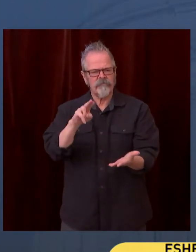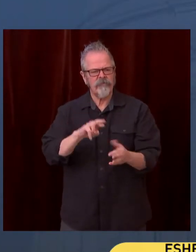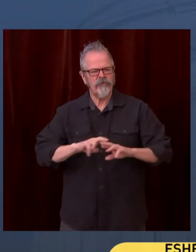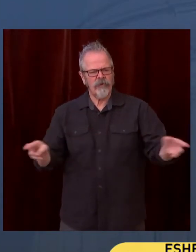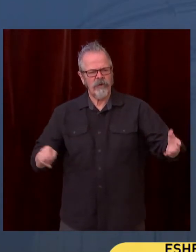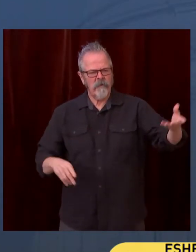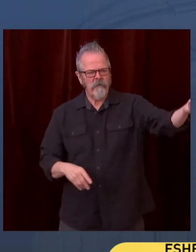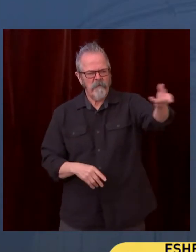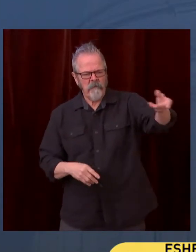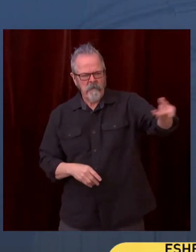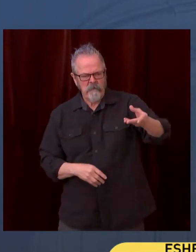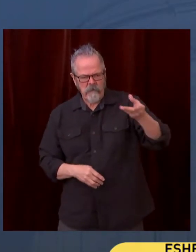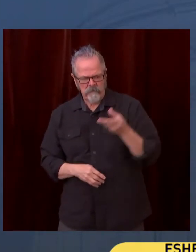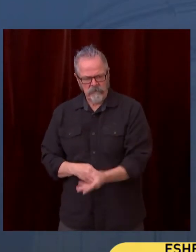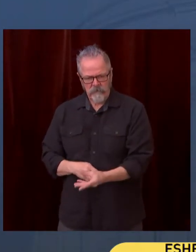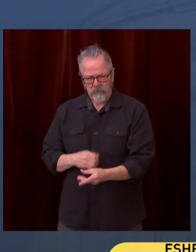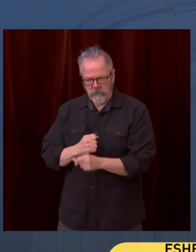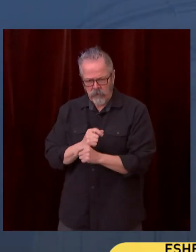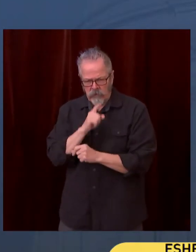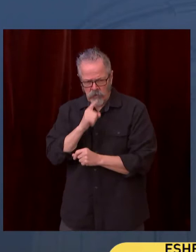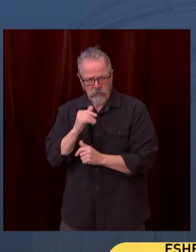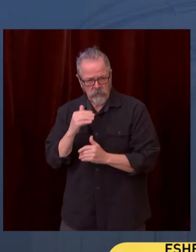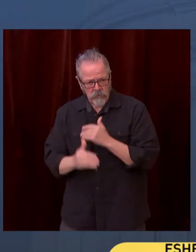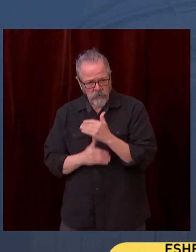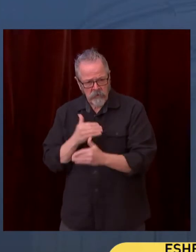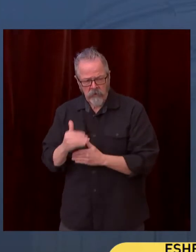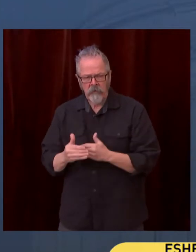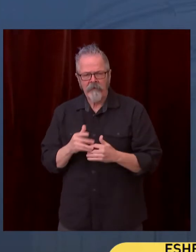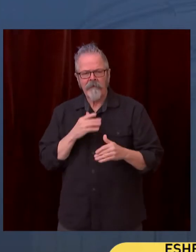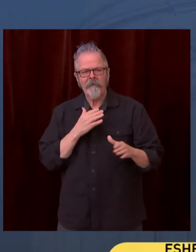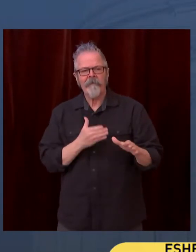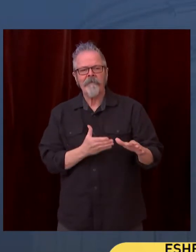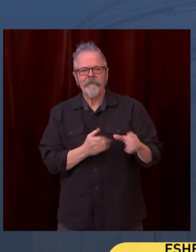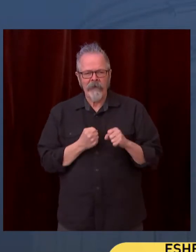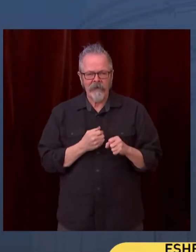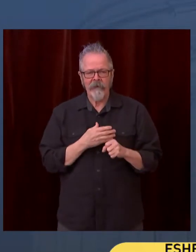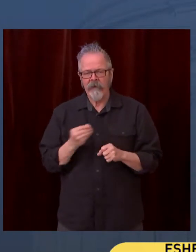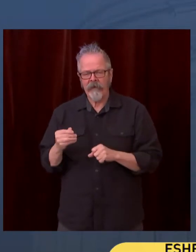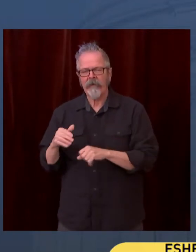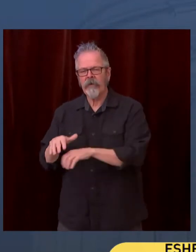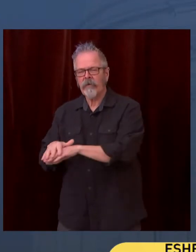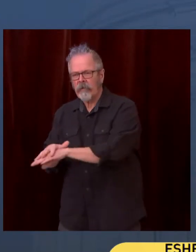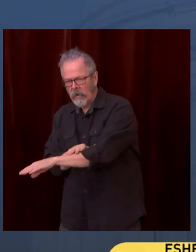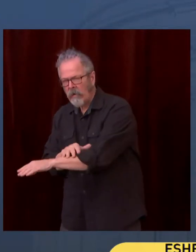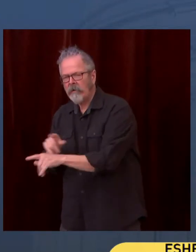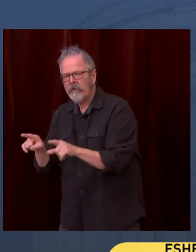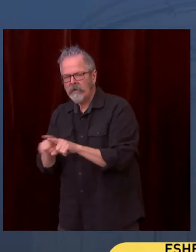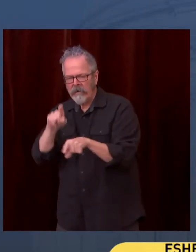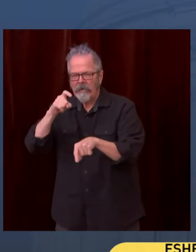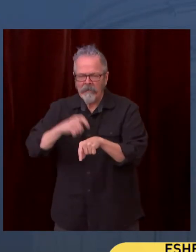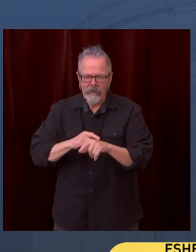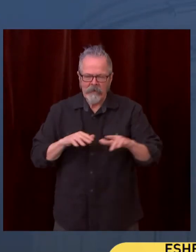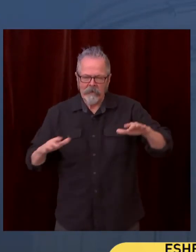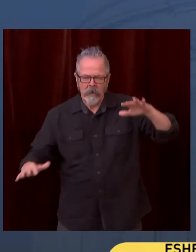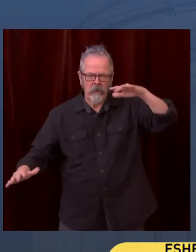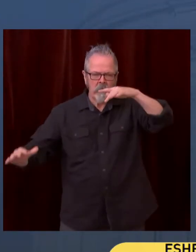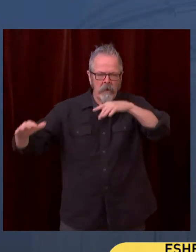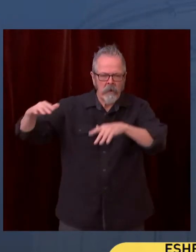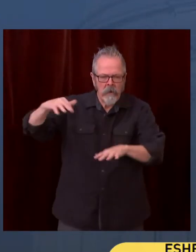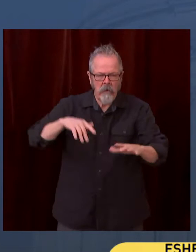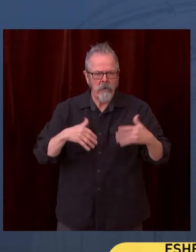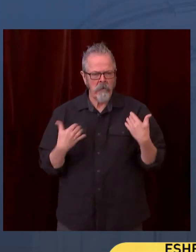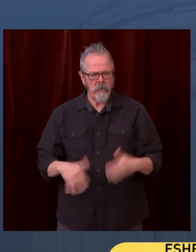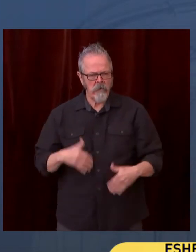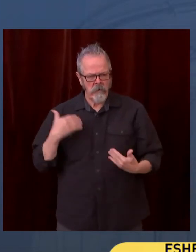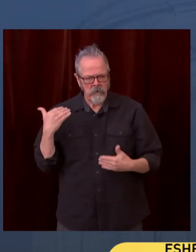works. But I'm pleased that we were able to get this bill to you. The importance of this bill can't be understated,